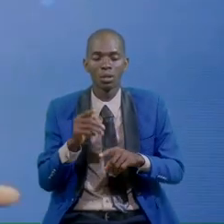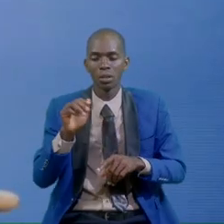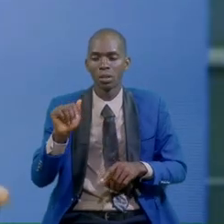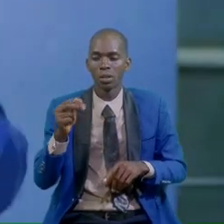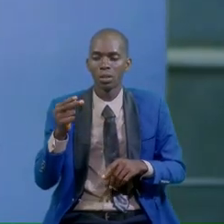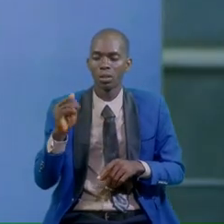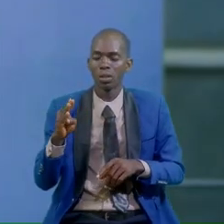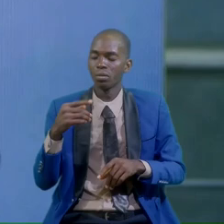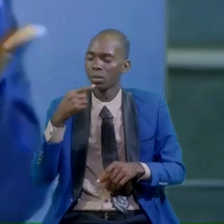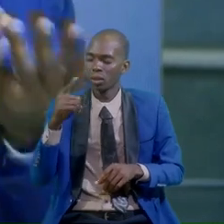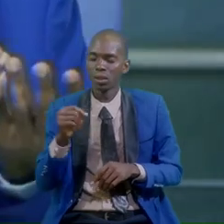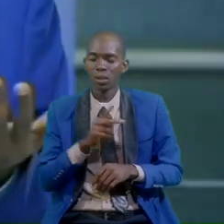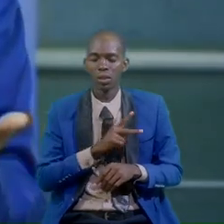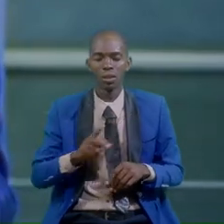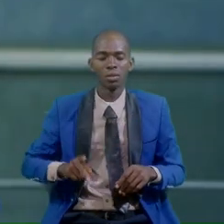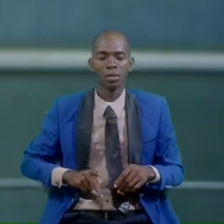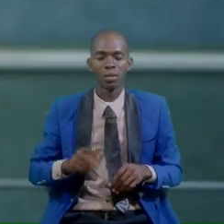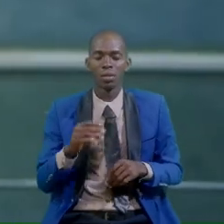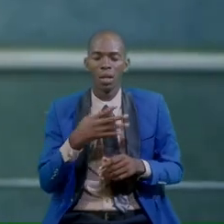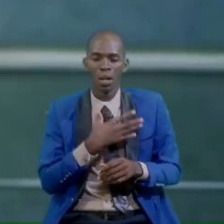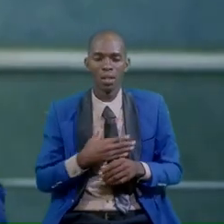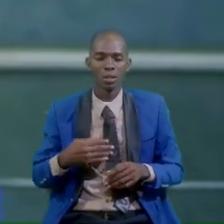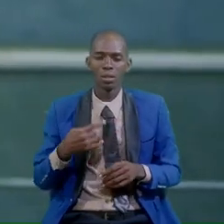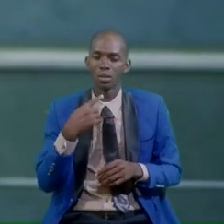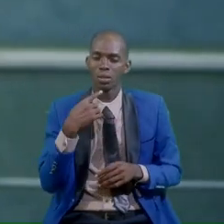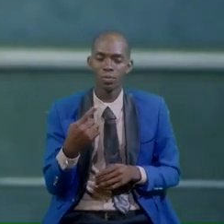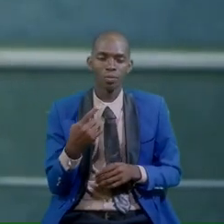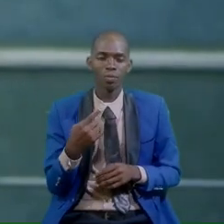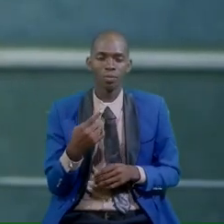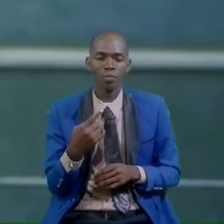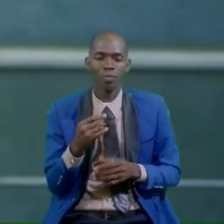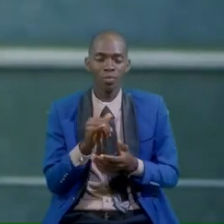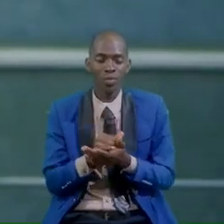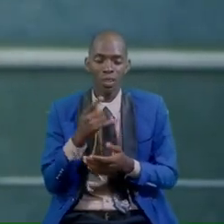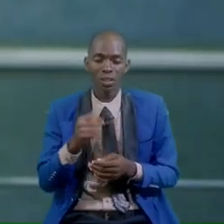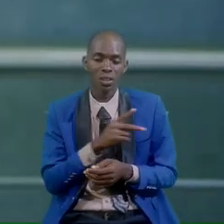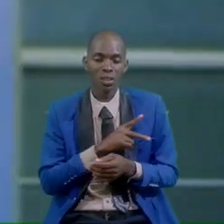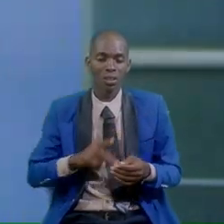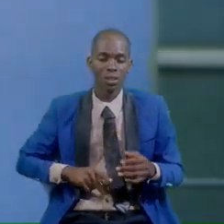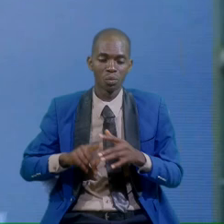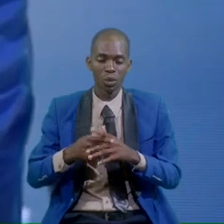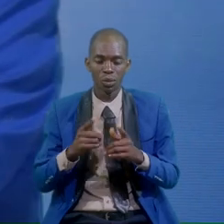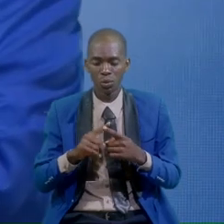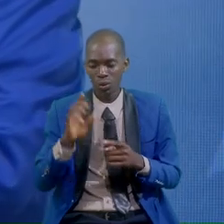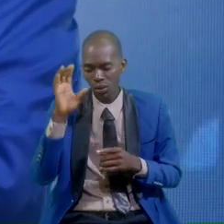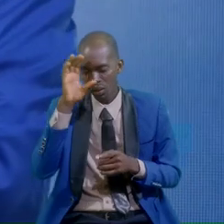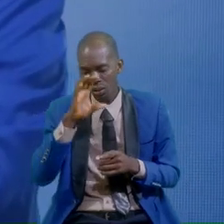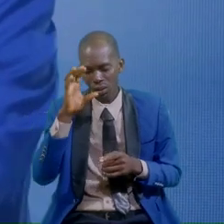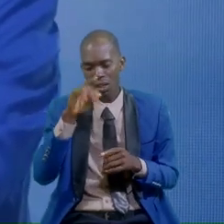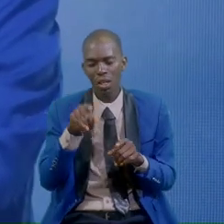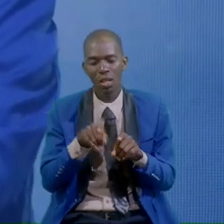king began to seek as a vain seeker. He began to seek